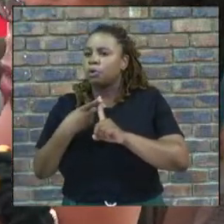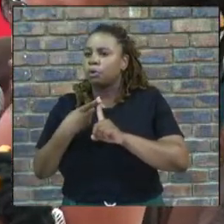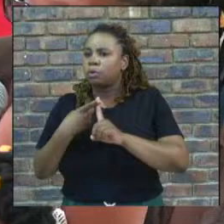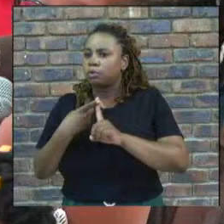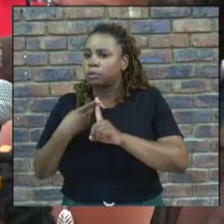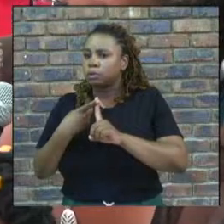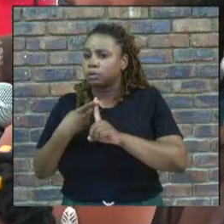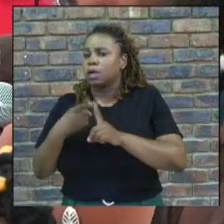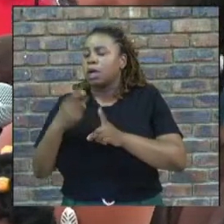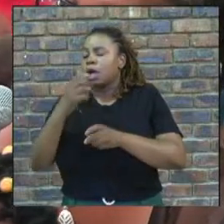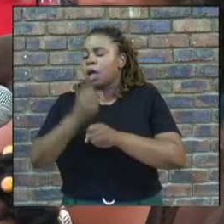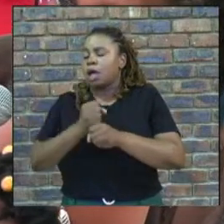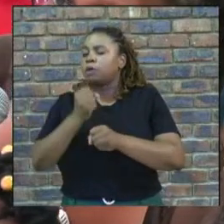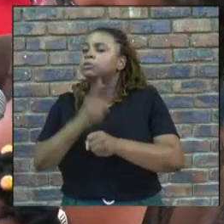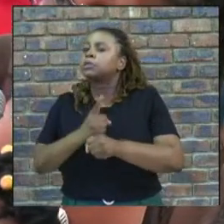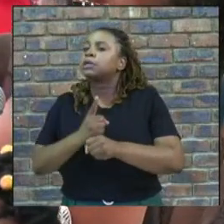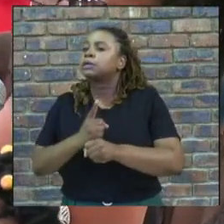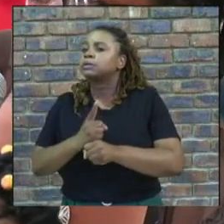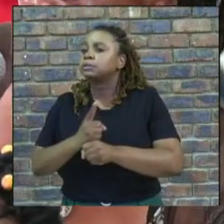njenge-Gauteng